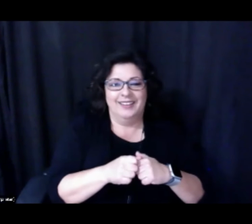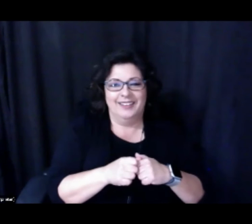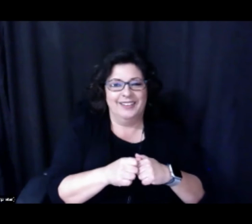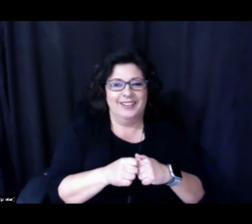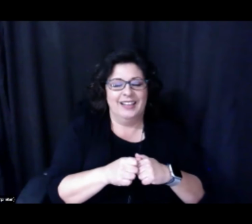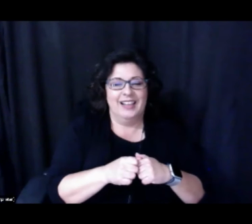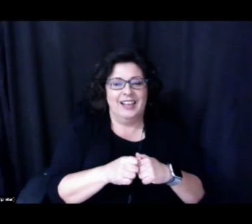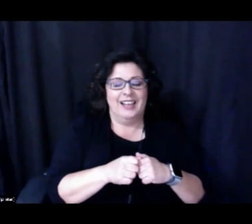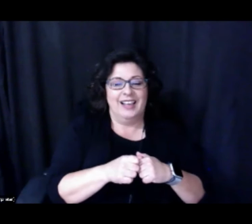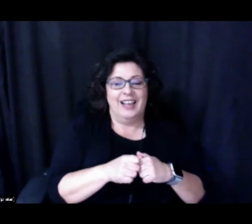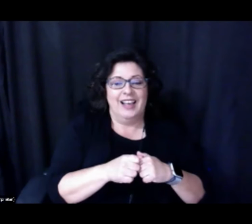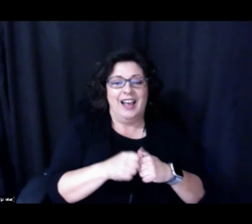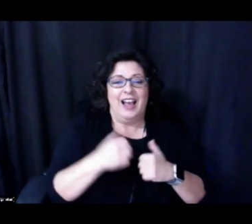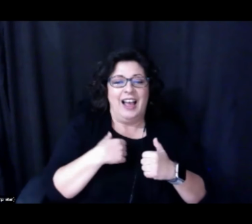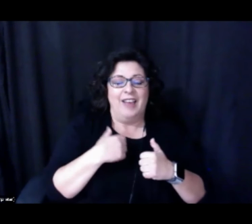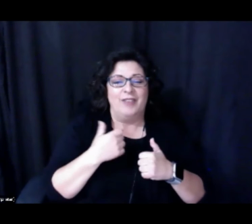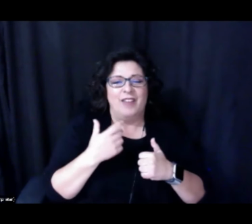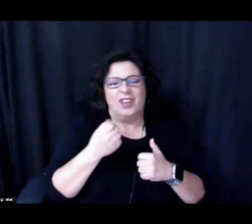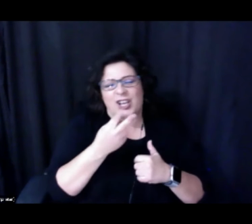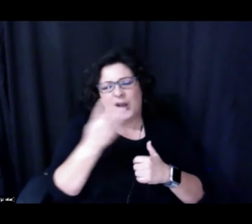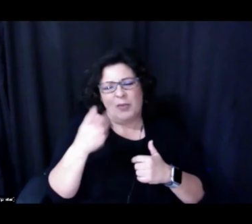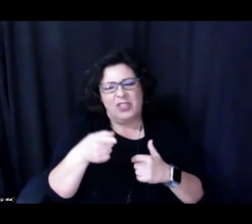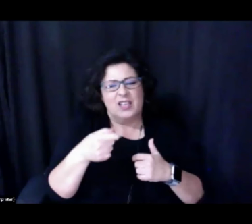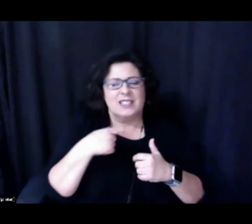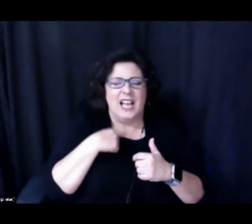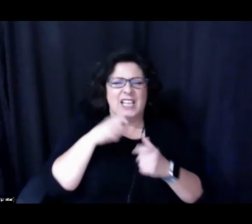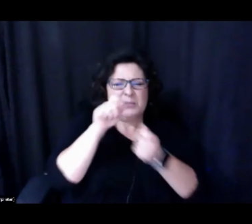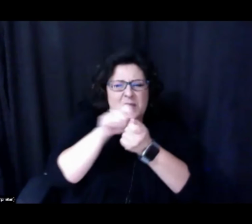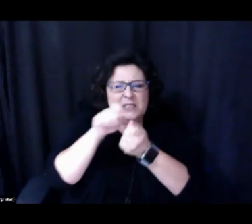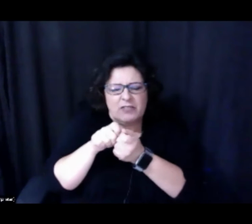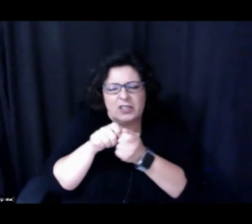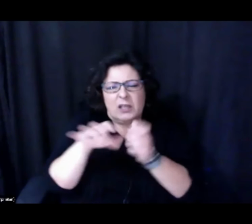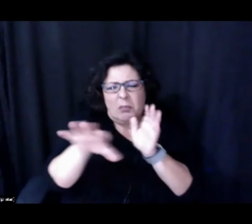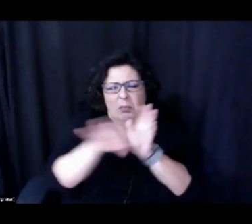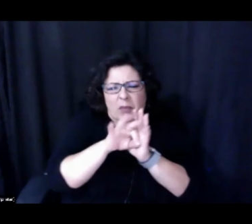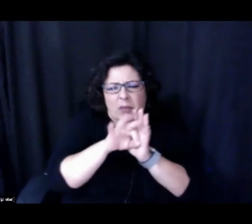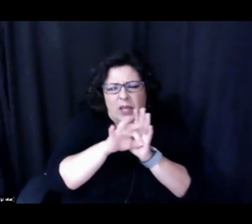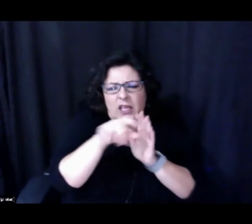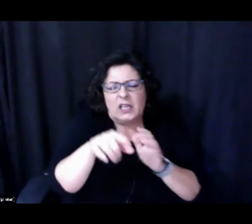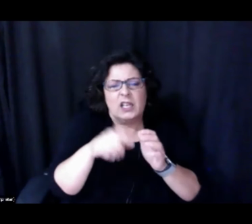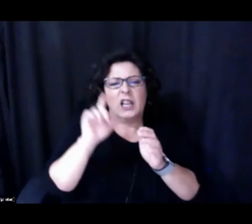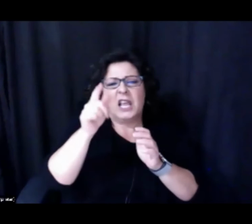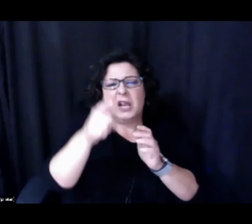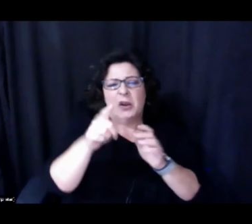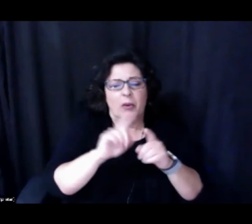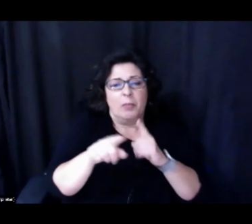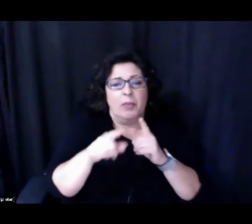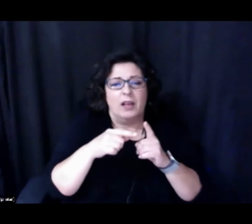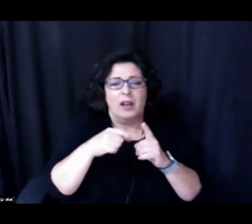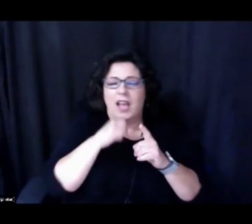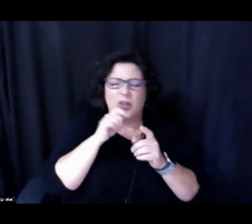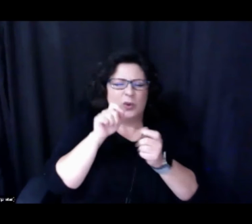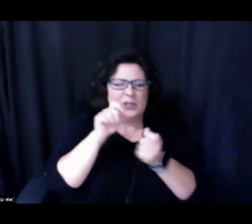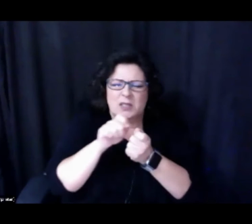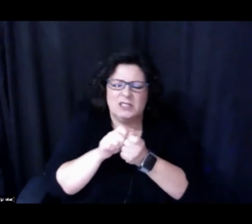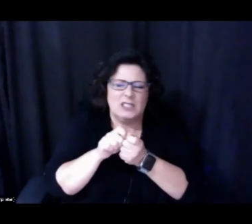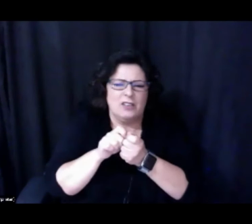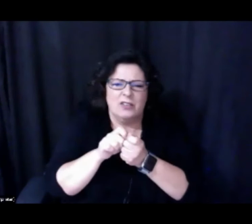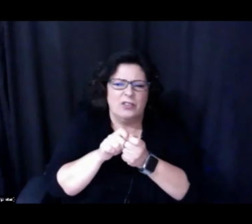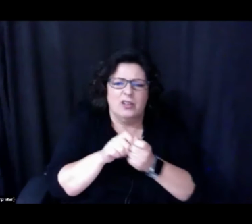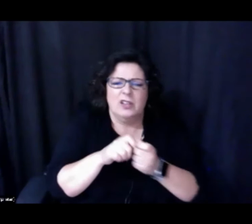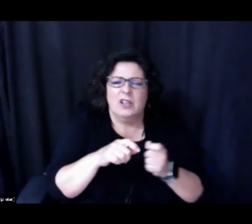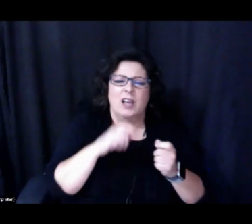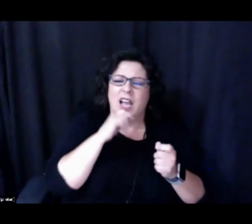I'm trying to, I have a couple of these that I specify later on, but I don't specify genderqueer or gender